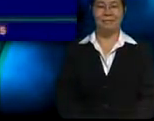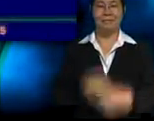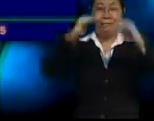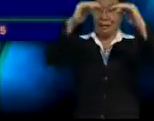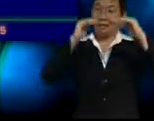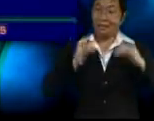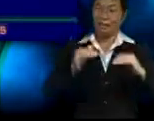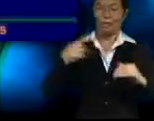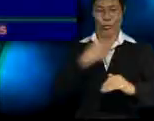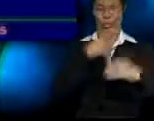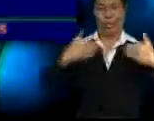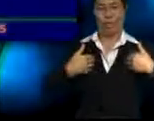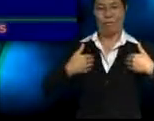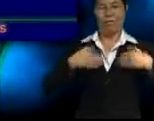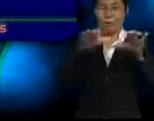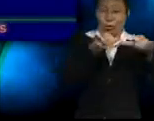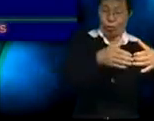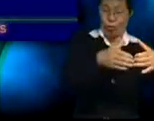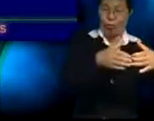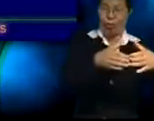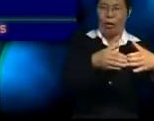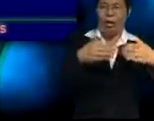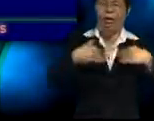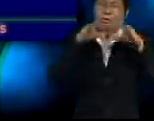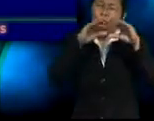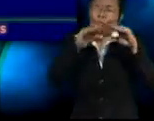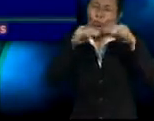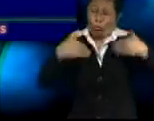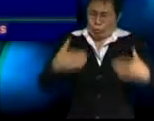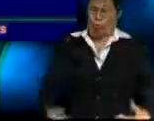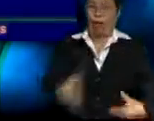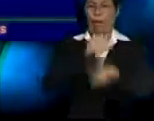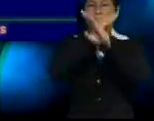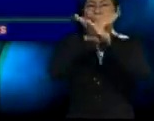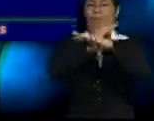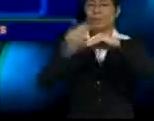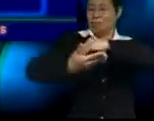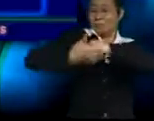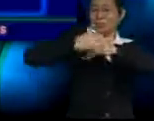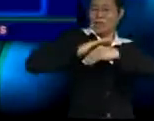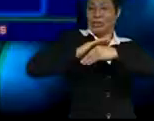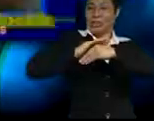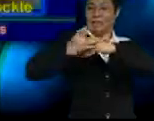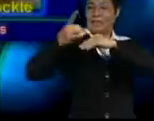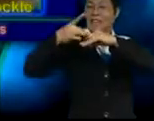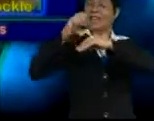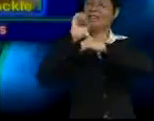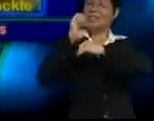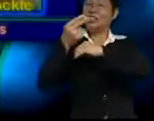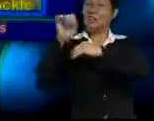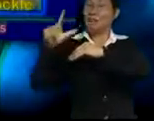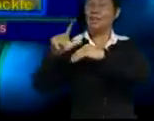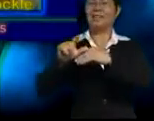Next, we have the group that has a soft body and protected by shells, like the